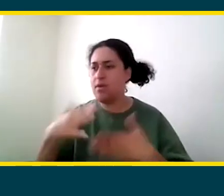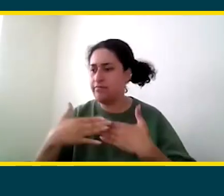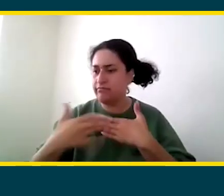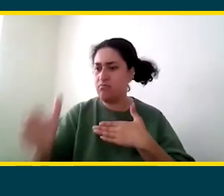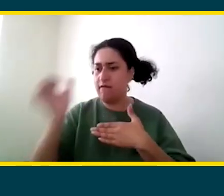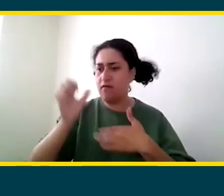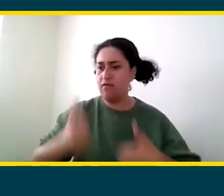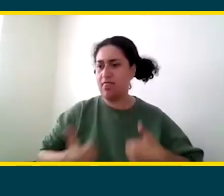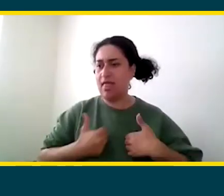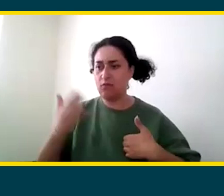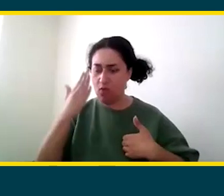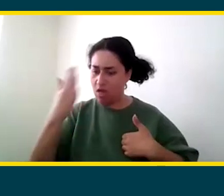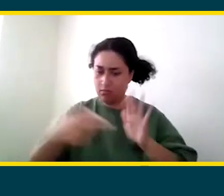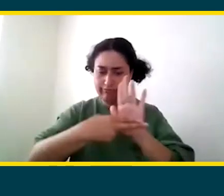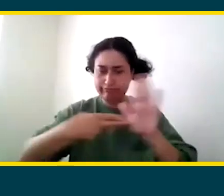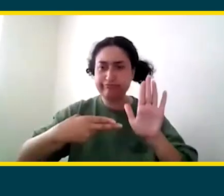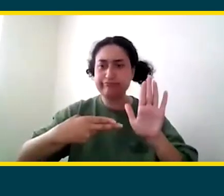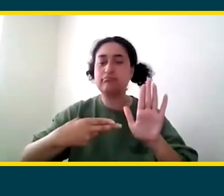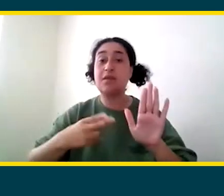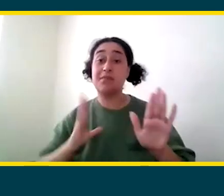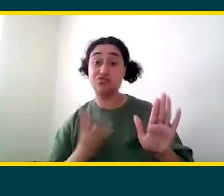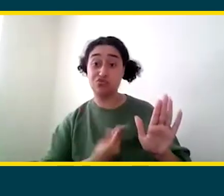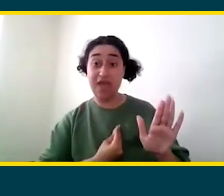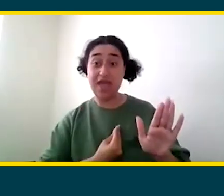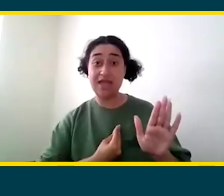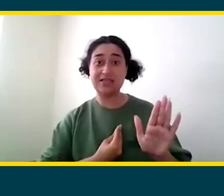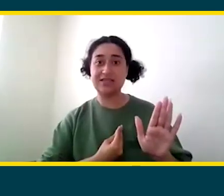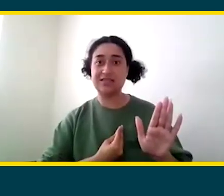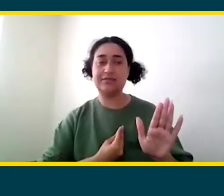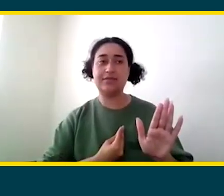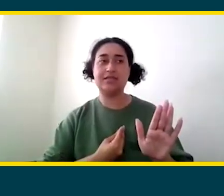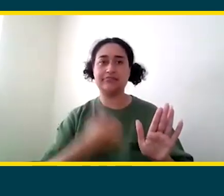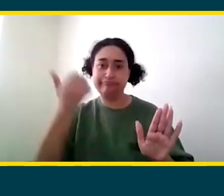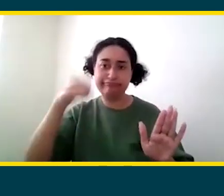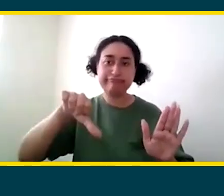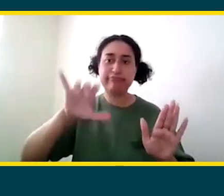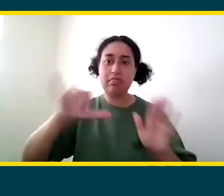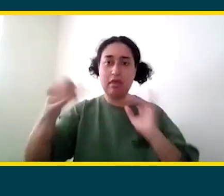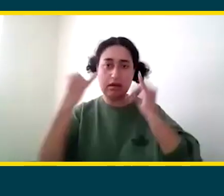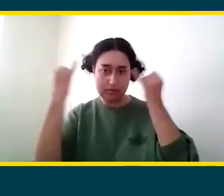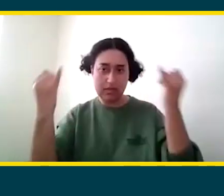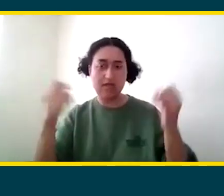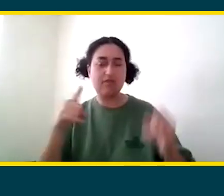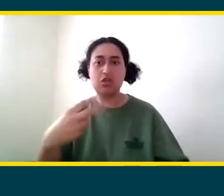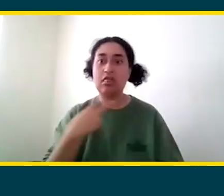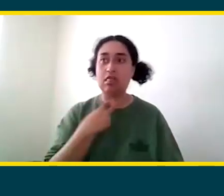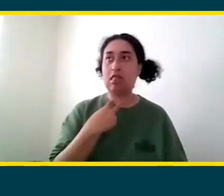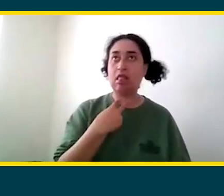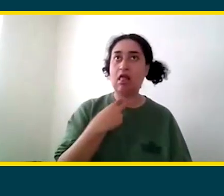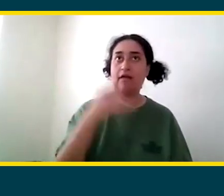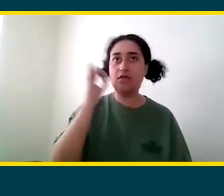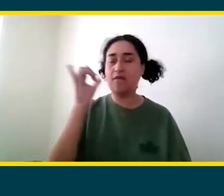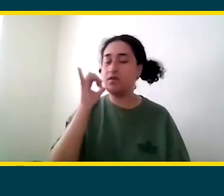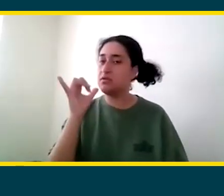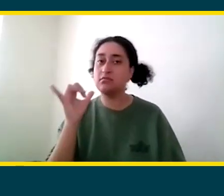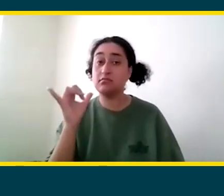life. And being trans is basically rejecting that notion of you're stuck as this for the rest of your life. And